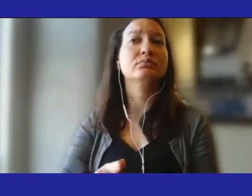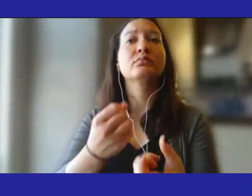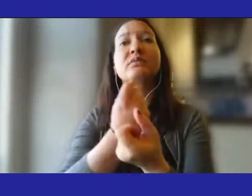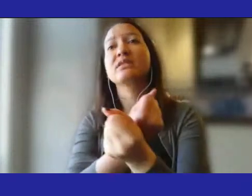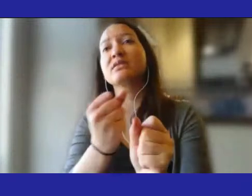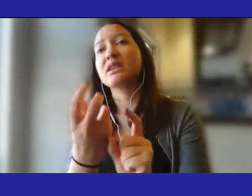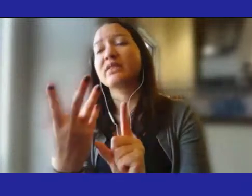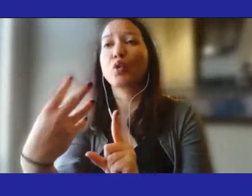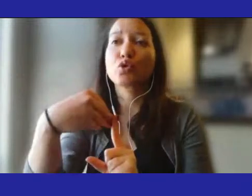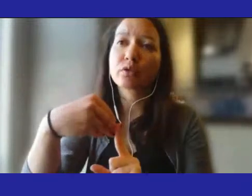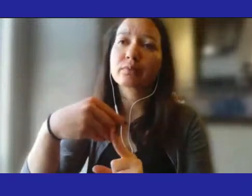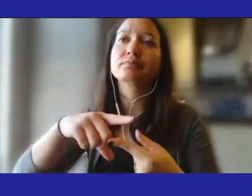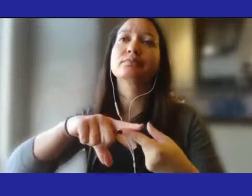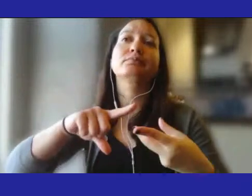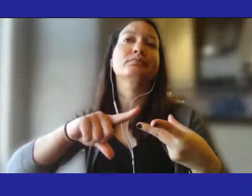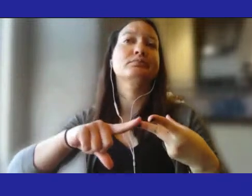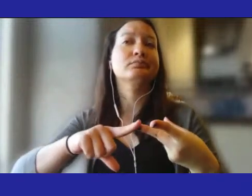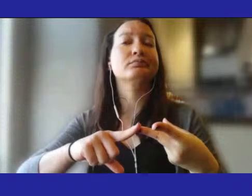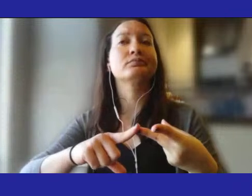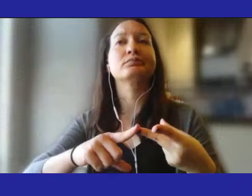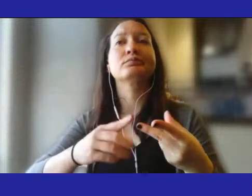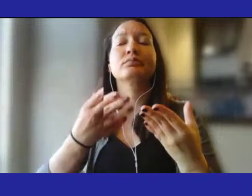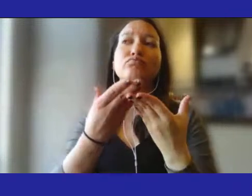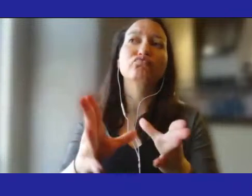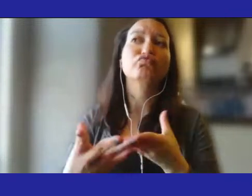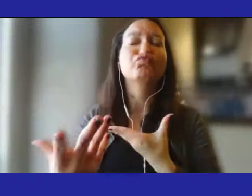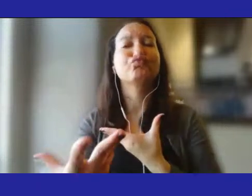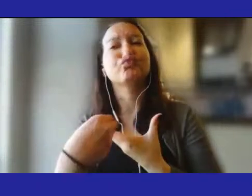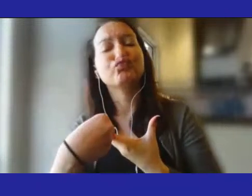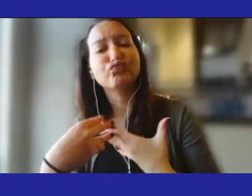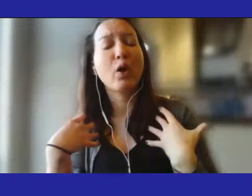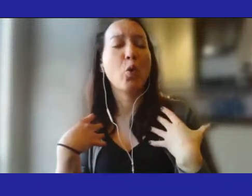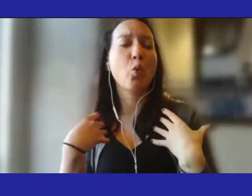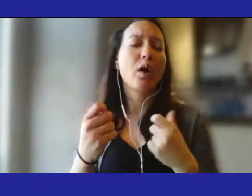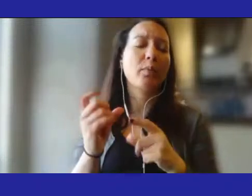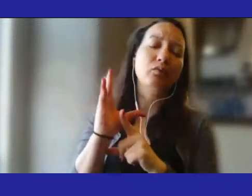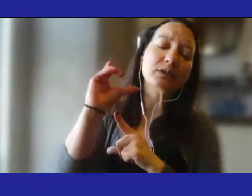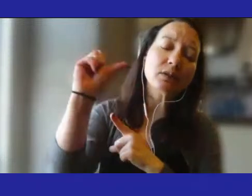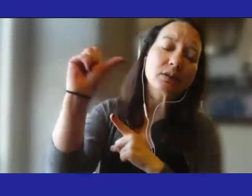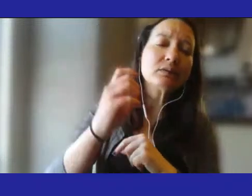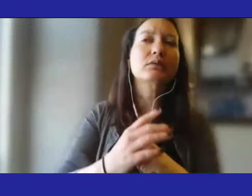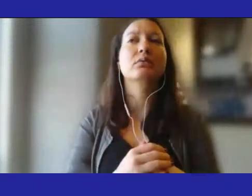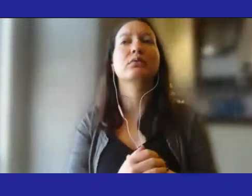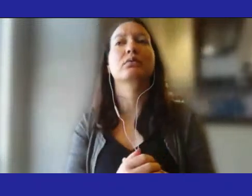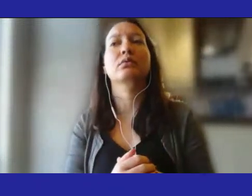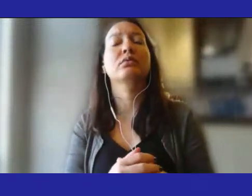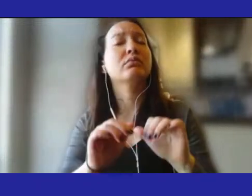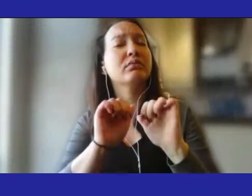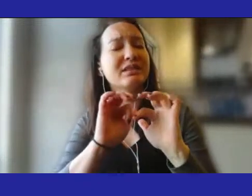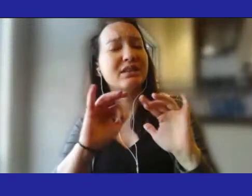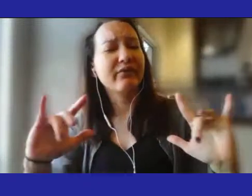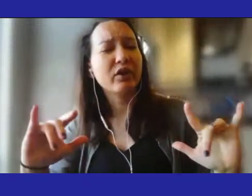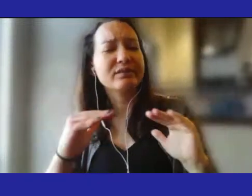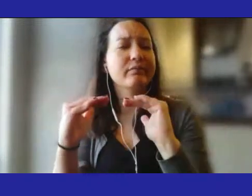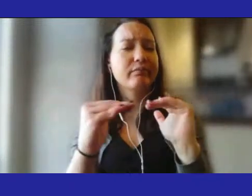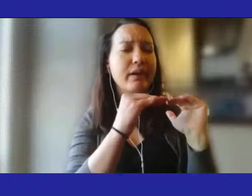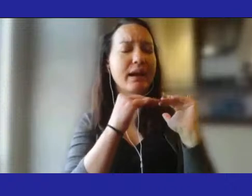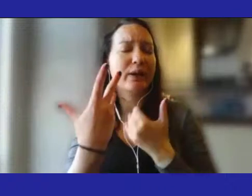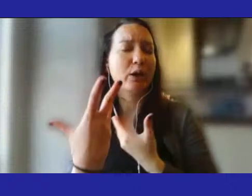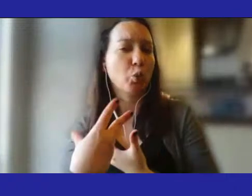culture, overall engagement, well-being and resilience, diversity, equity, and